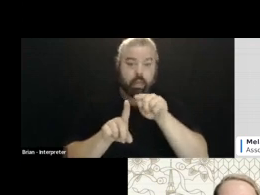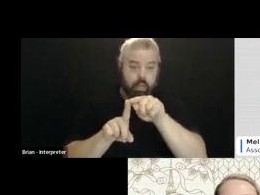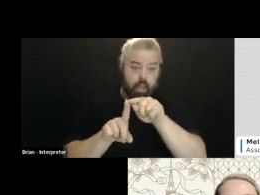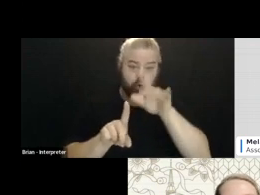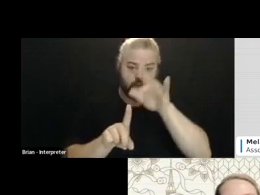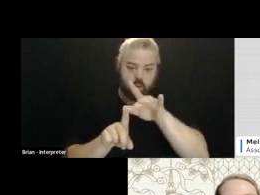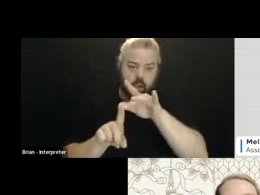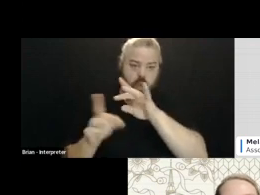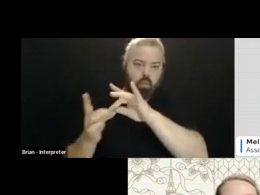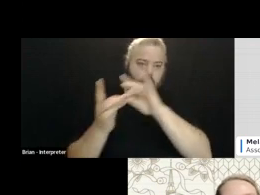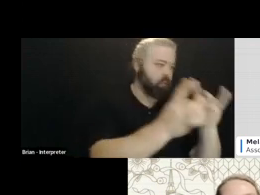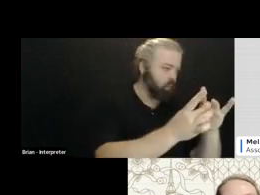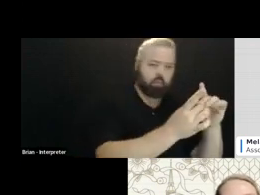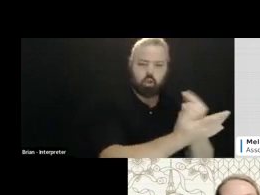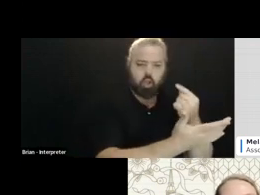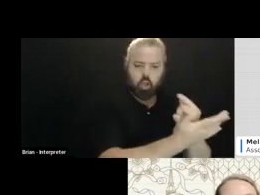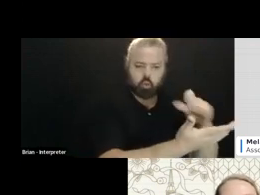particular term.